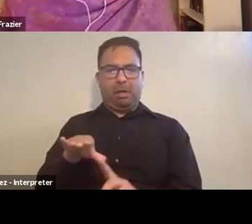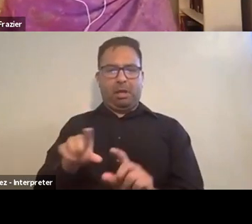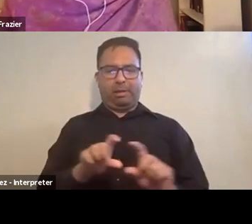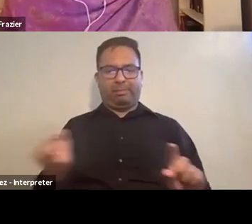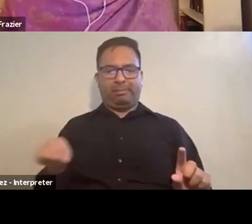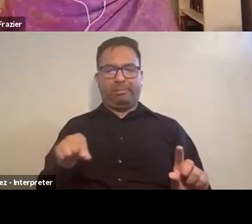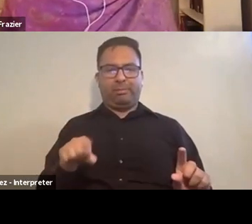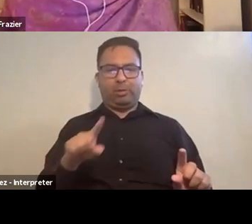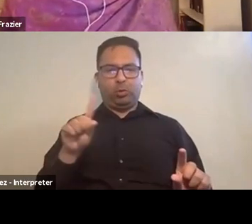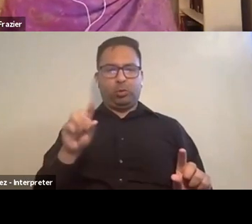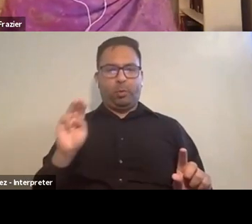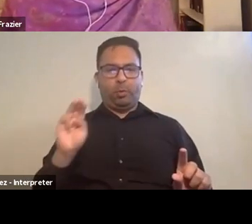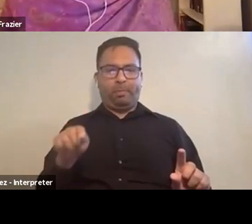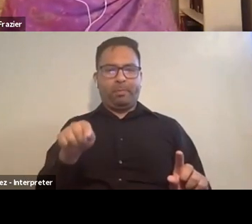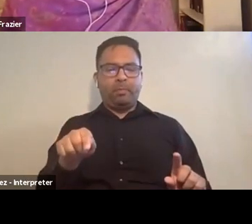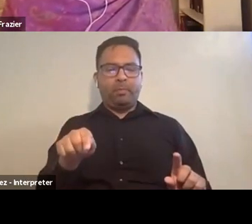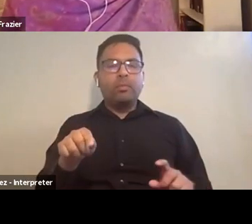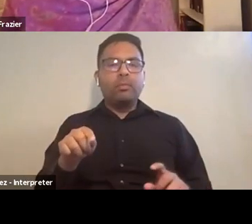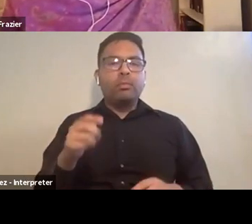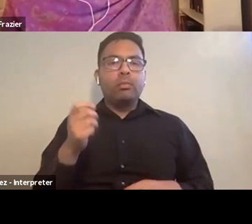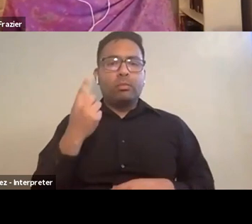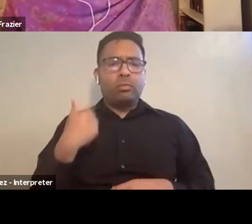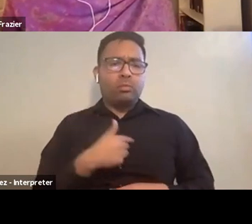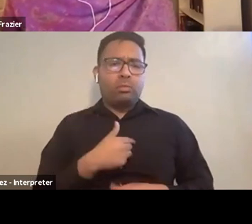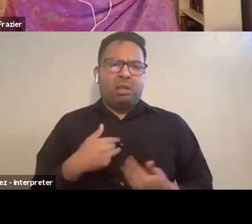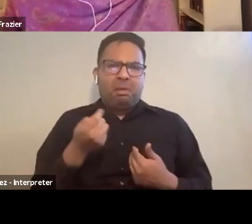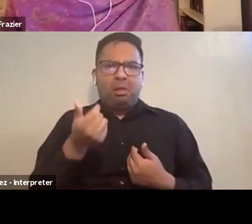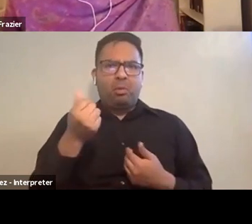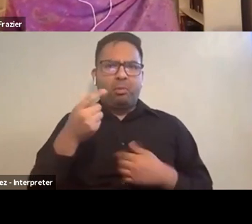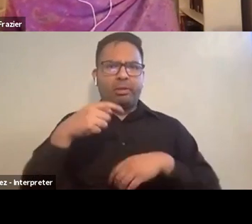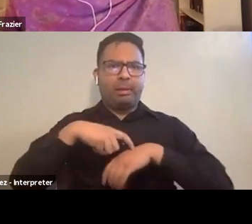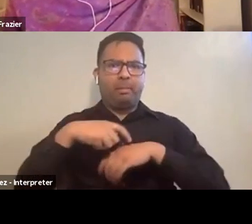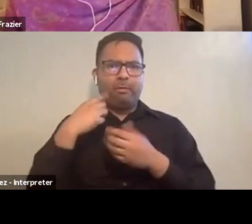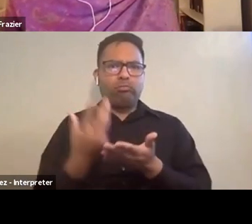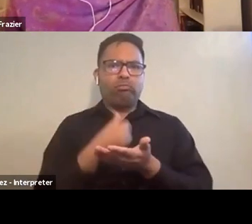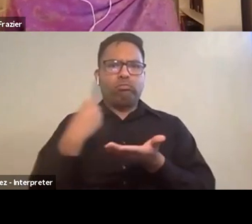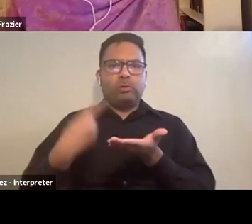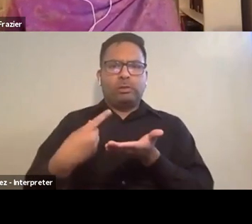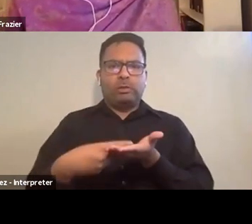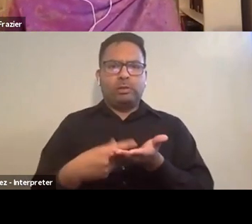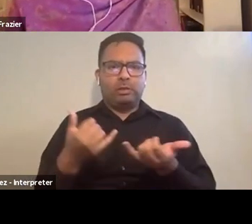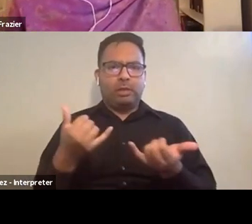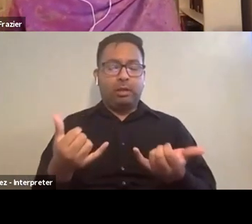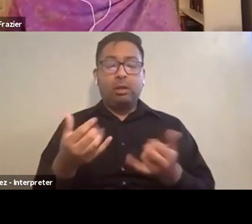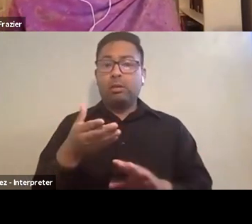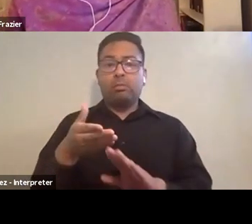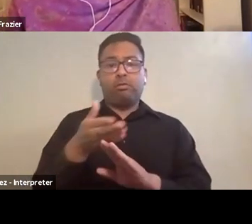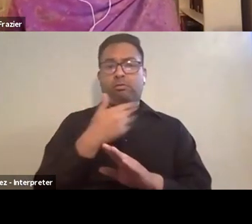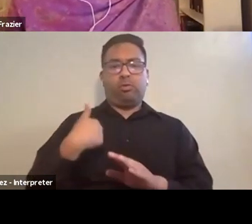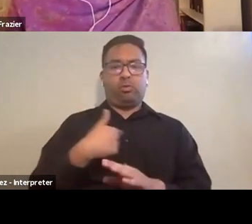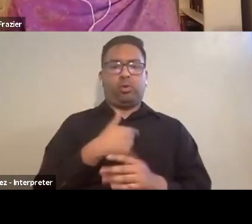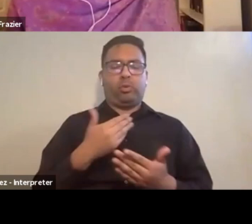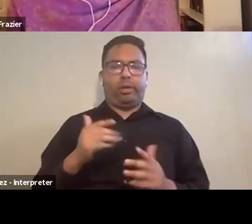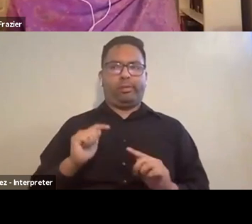Zoom page. We have a little bit of time for discussion. And so before we turn to